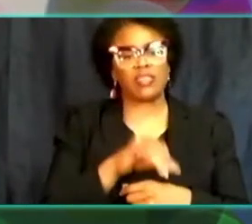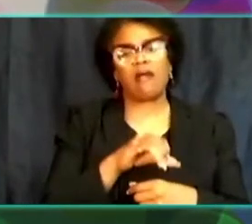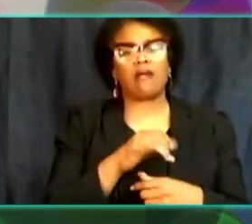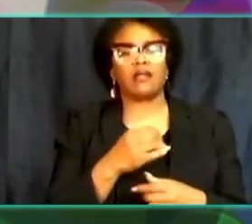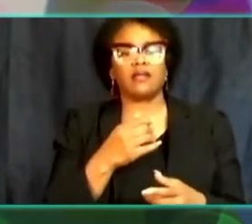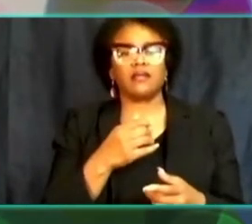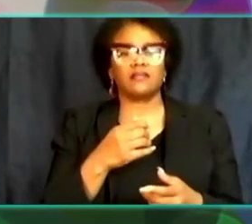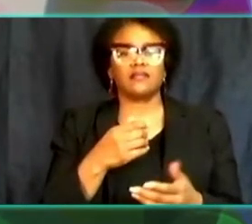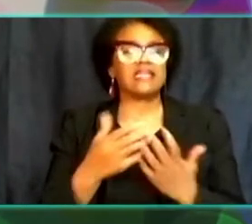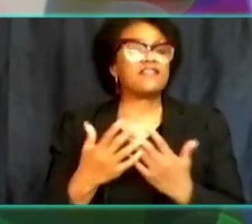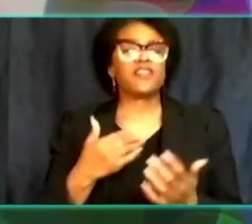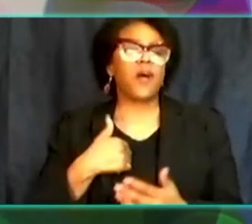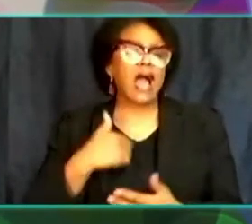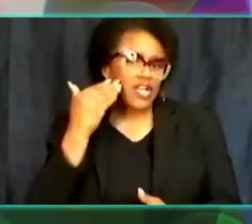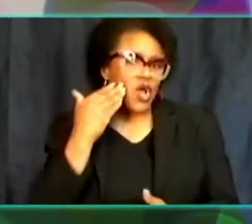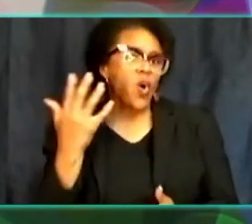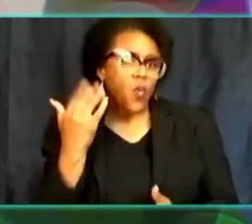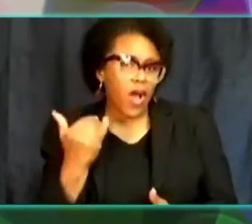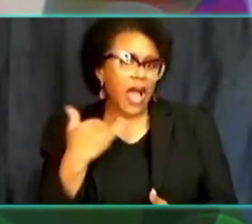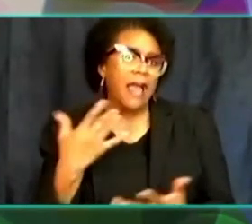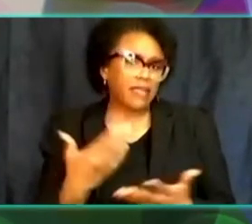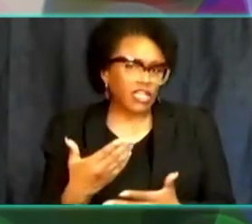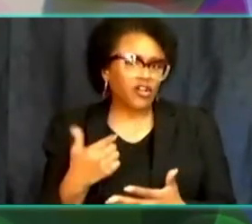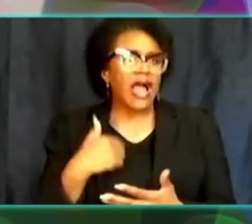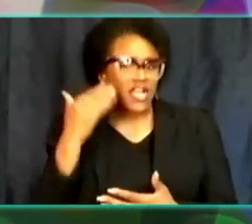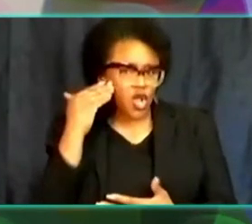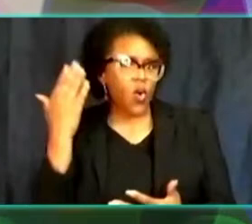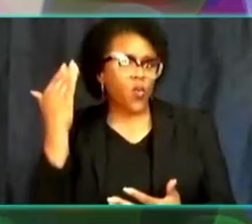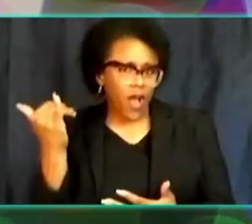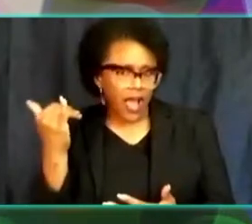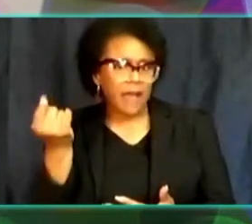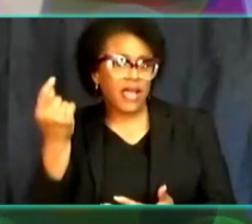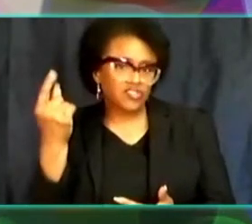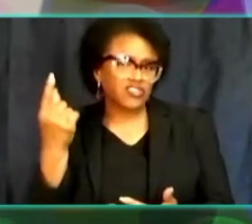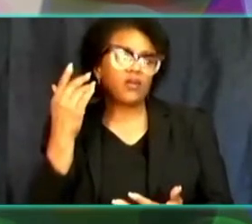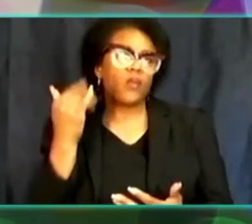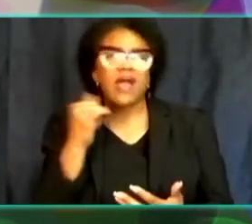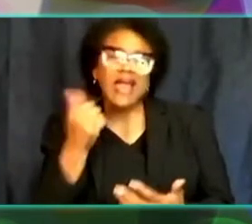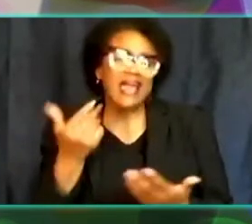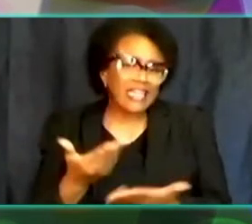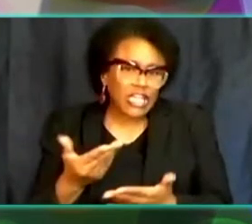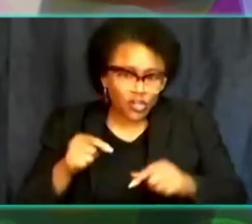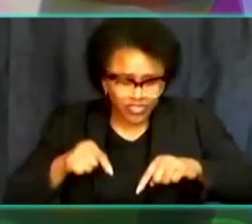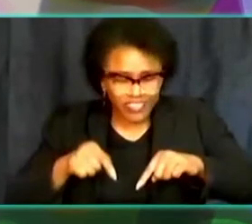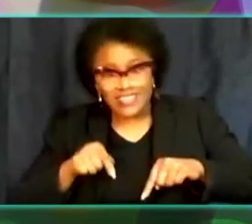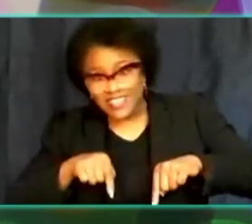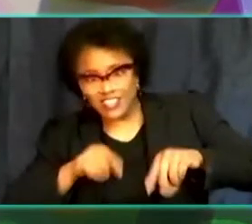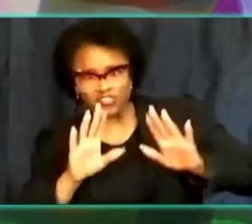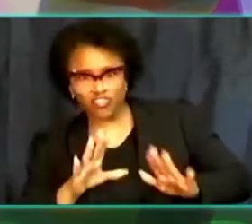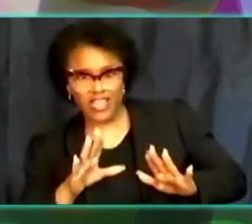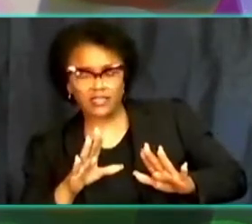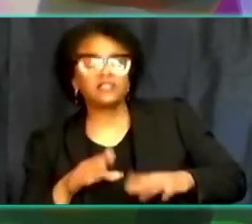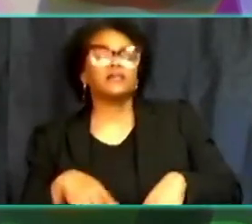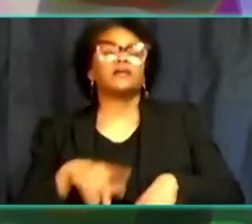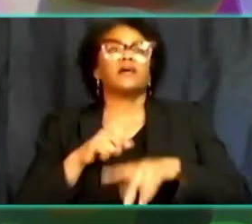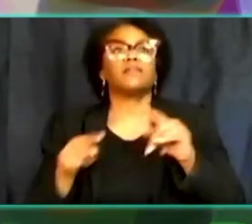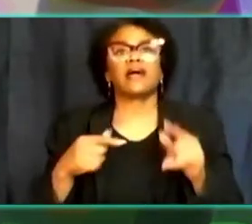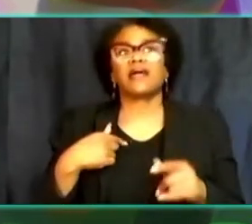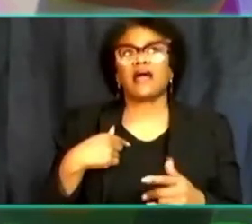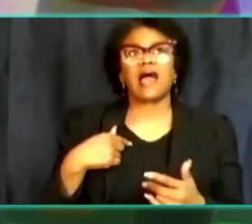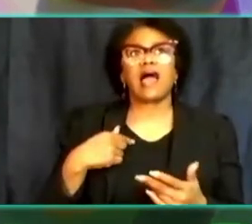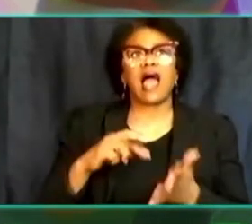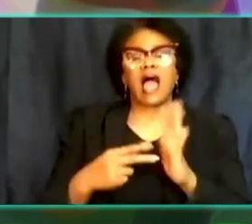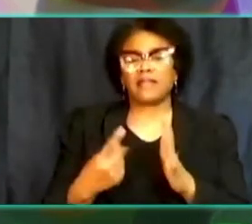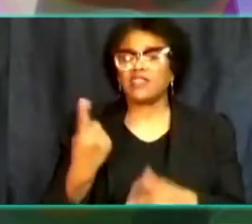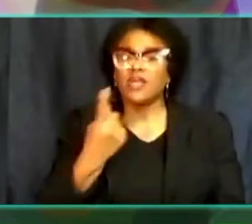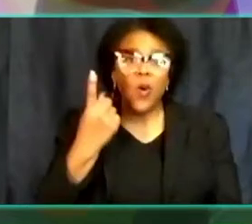I do know why I'm here. I know why I like not here right now. This is great. But like when I'm the only like